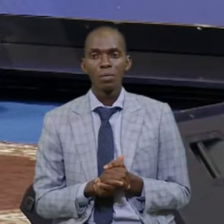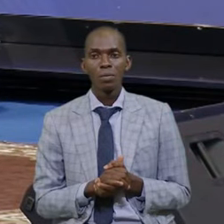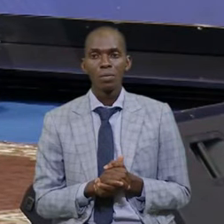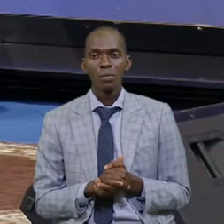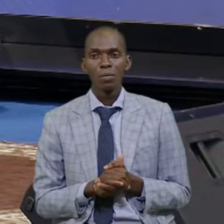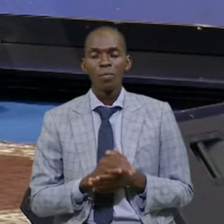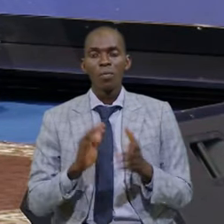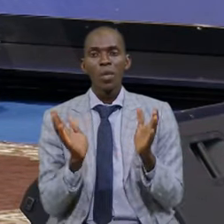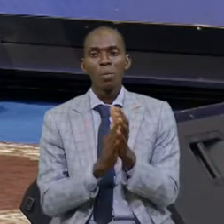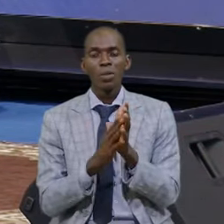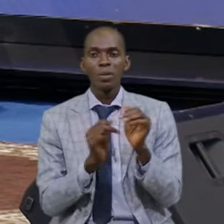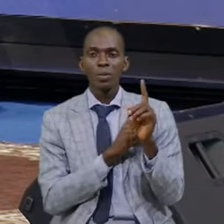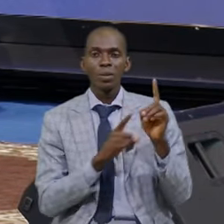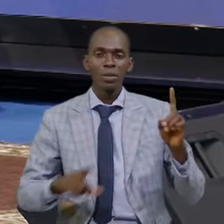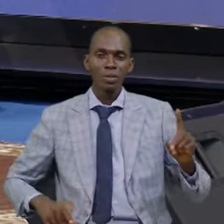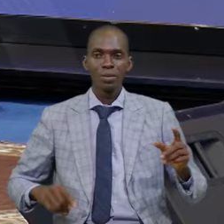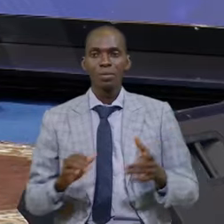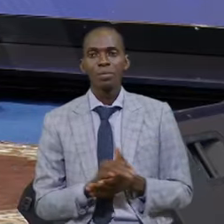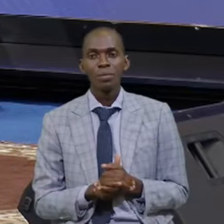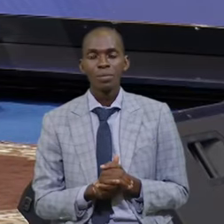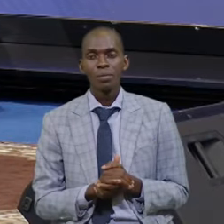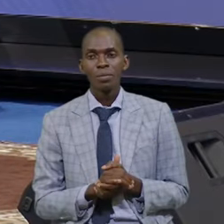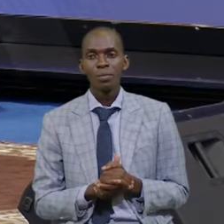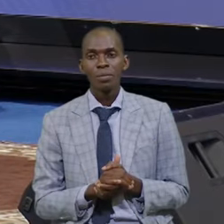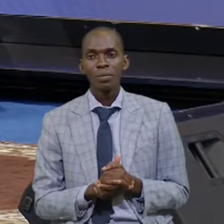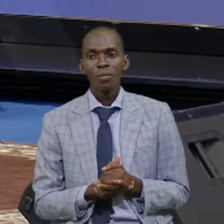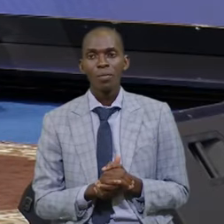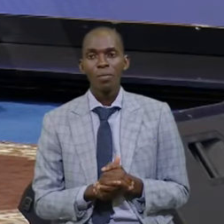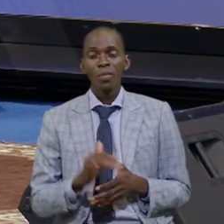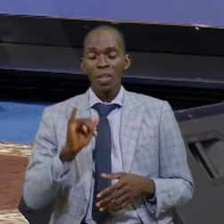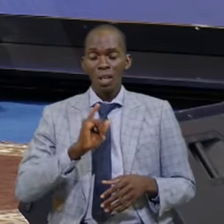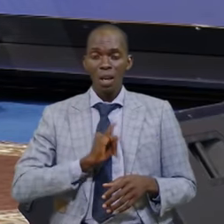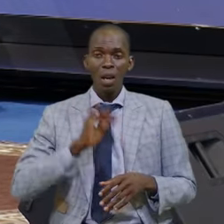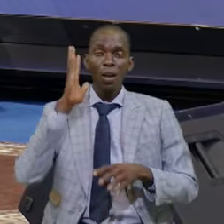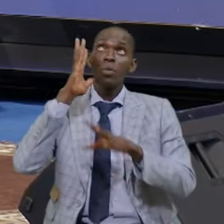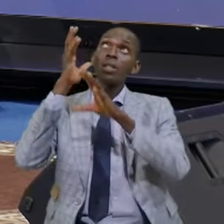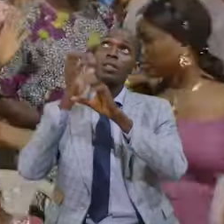Praise the Lord. I will receive.